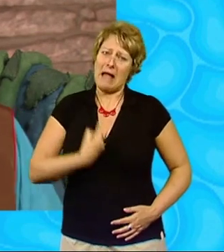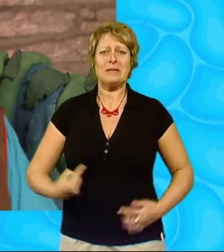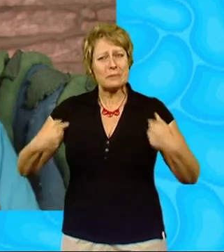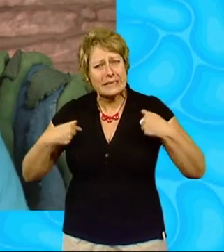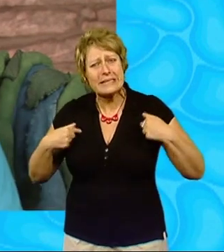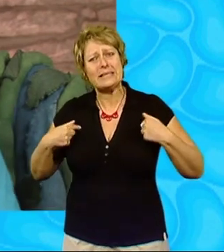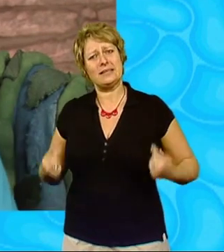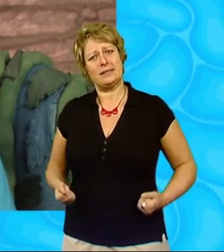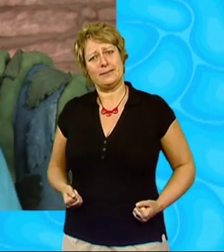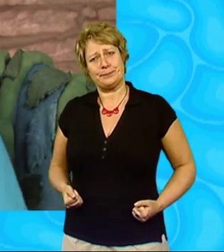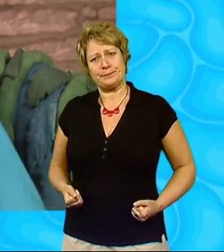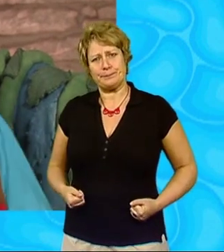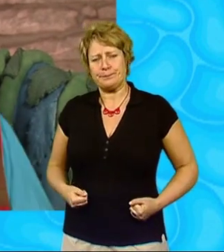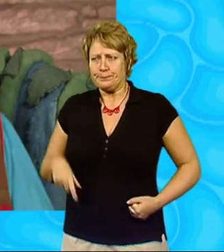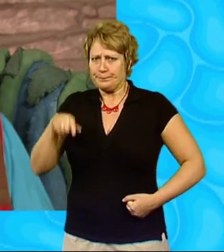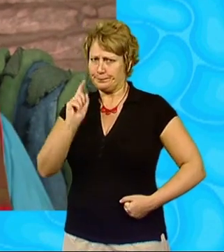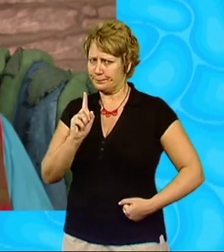myself.